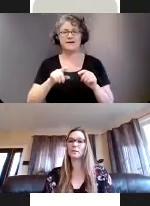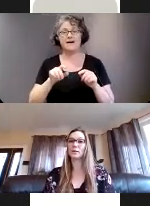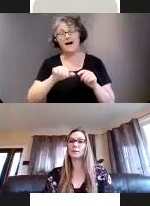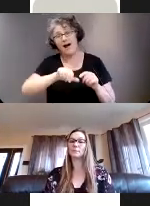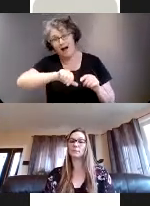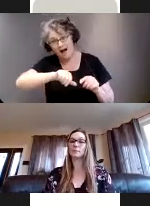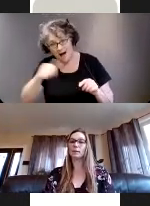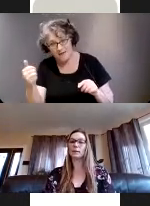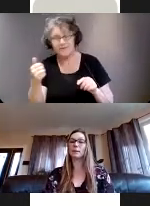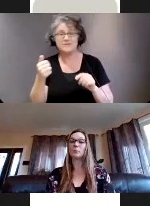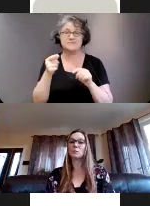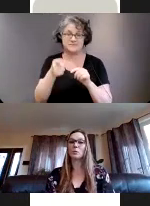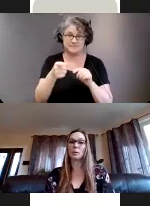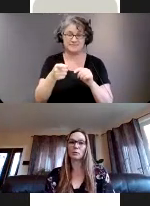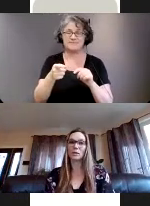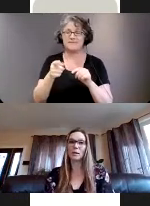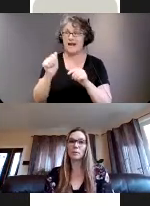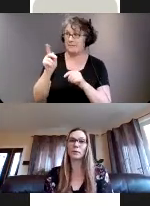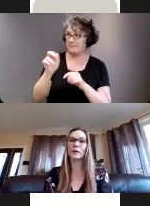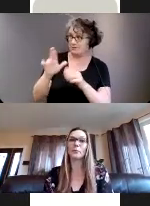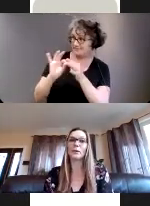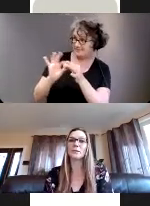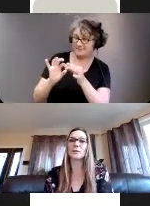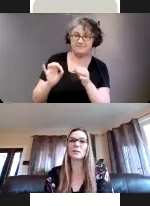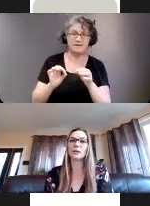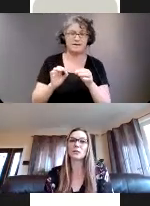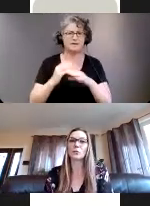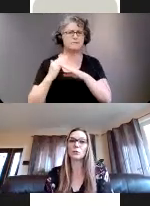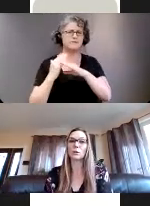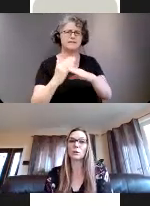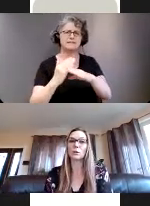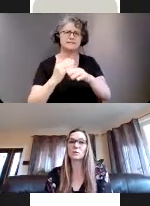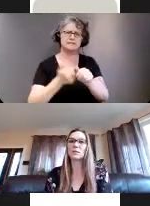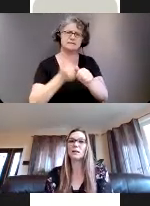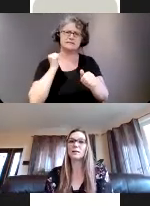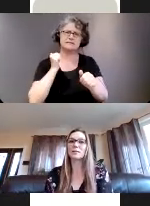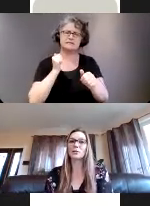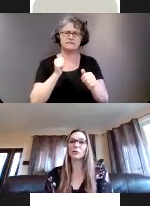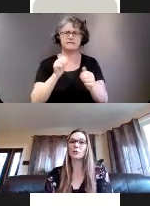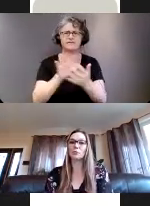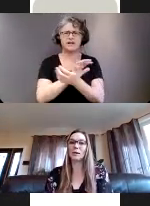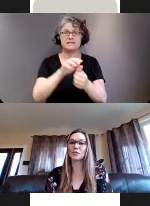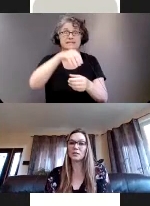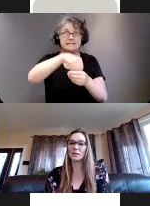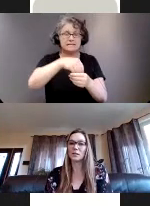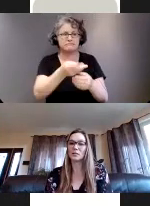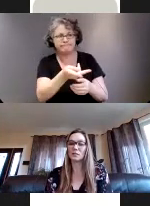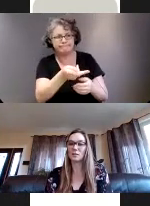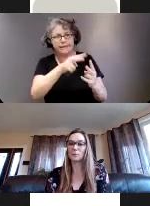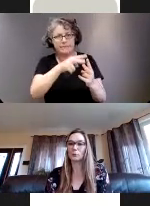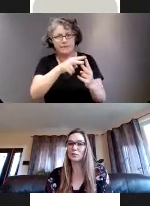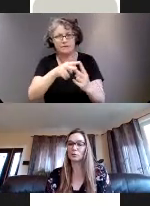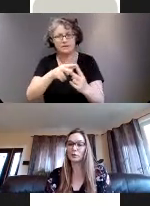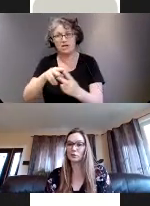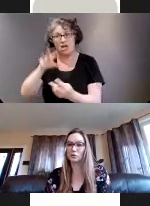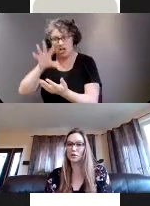that Amber spoke about today, but looking at preventing domestic violence of older couples, lesson learned from tragedies. And he's done